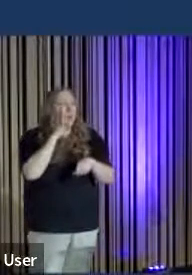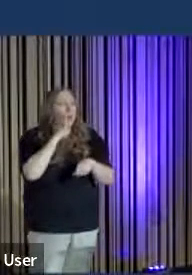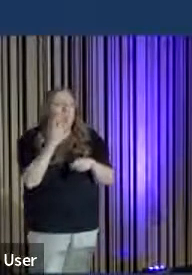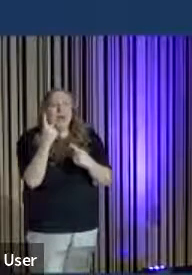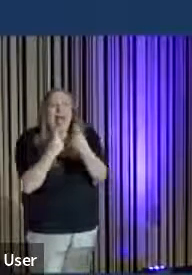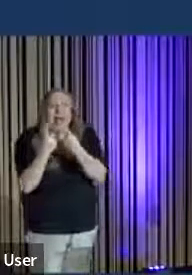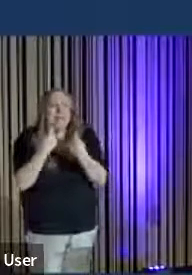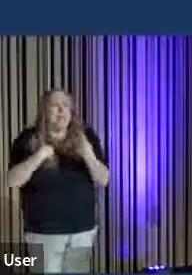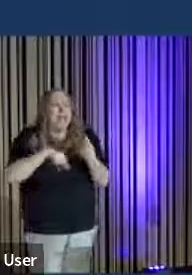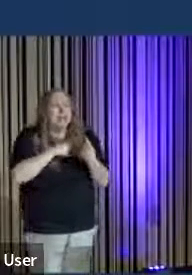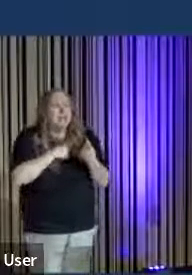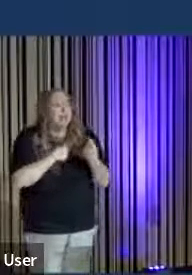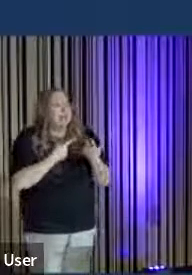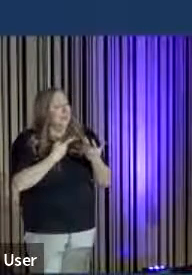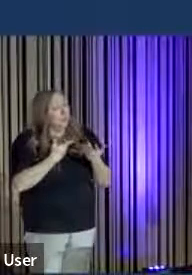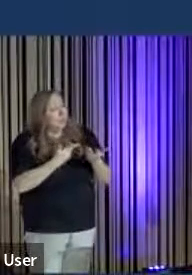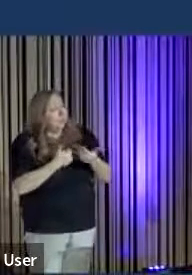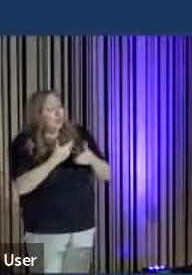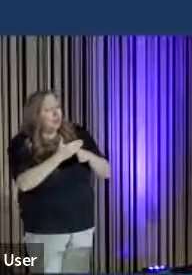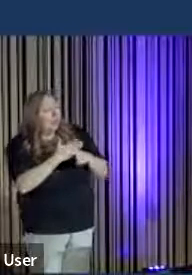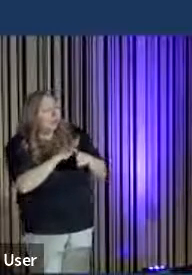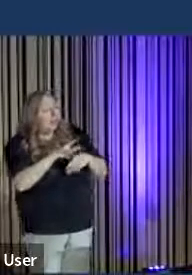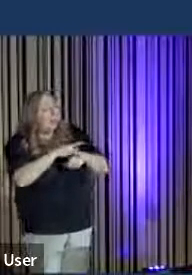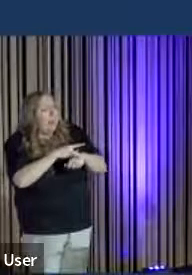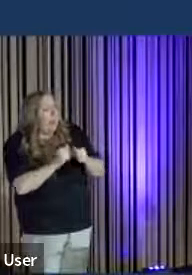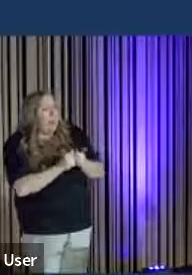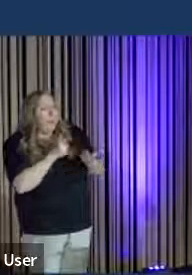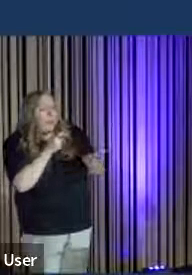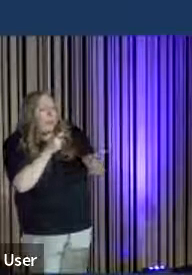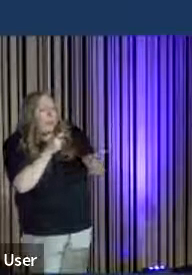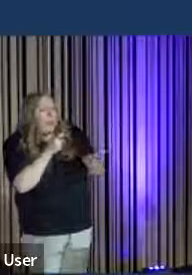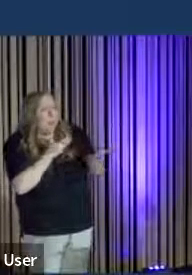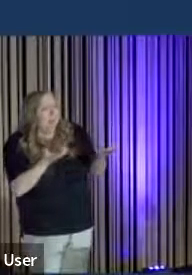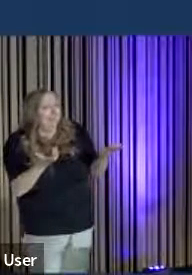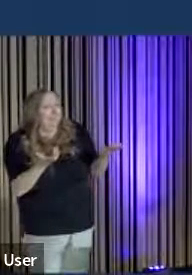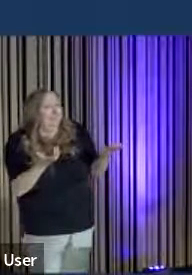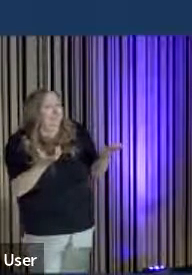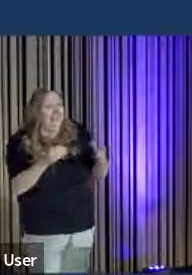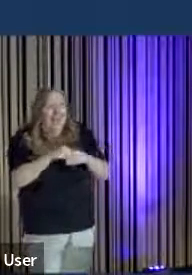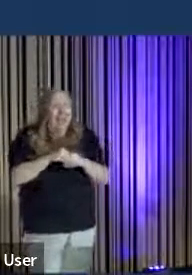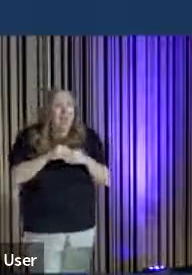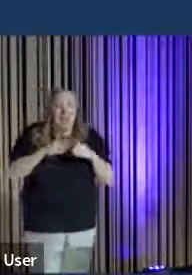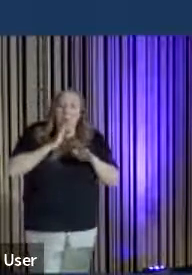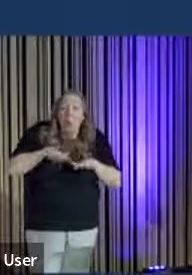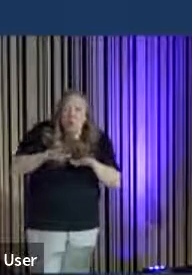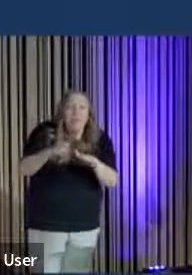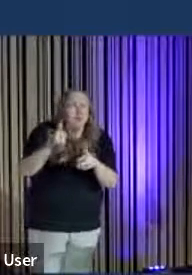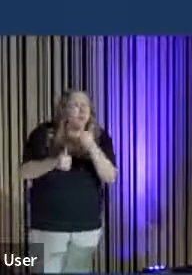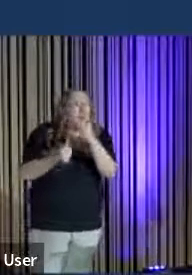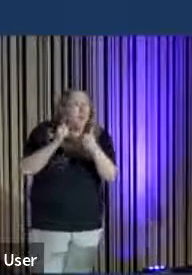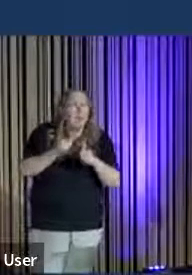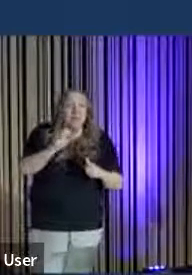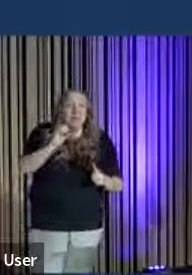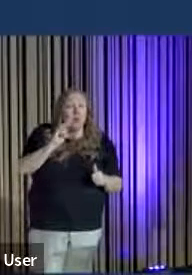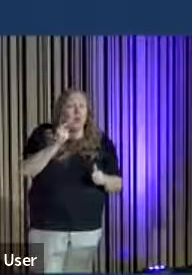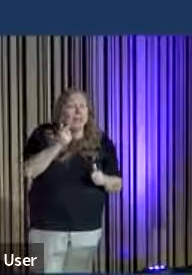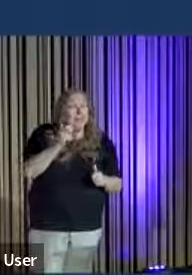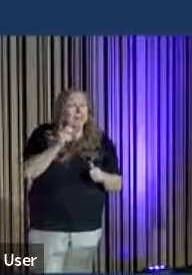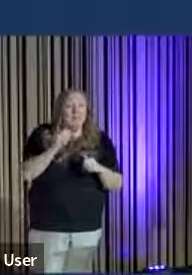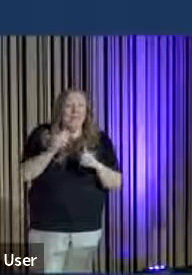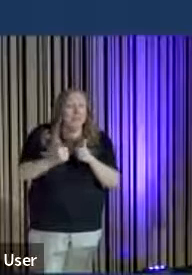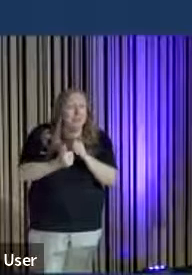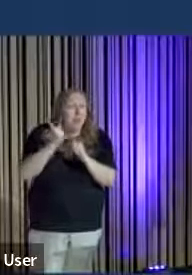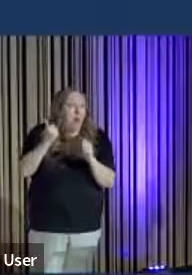with whom do we share our planet? You know, in the ocean, which organisms are the most abundant? Which organisms are the